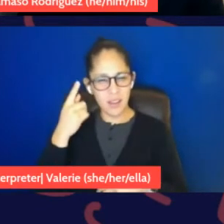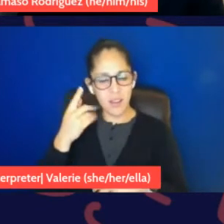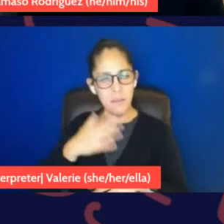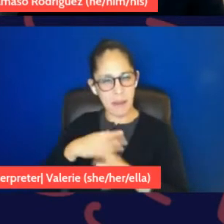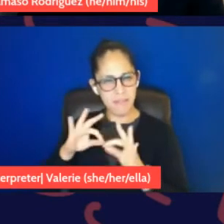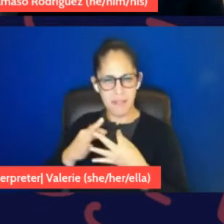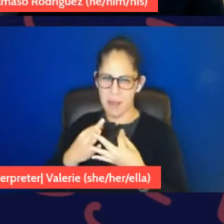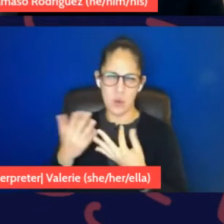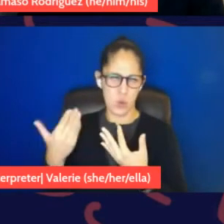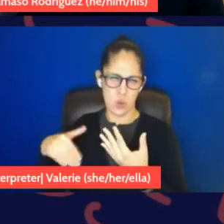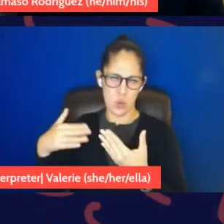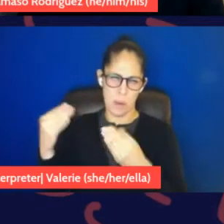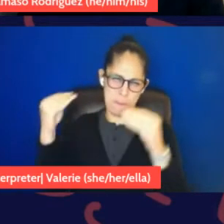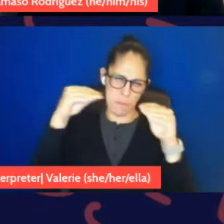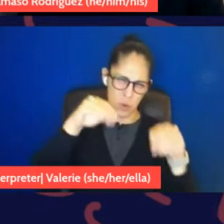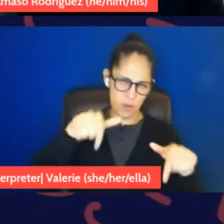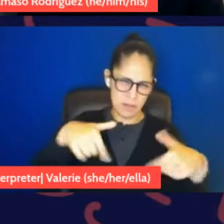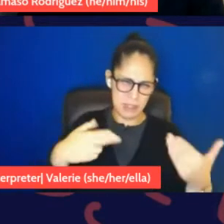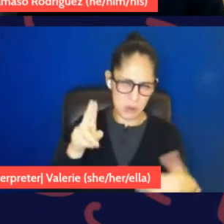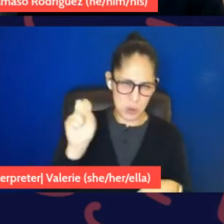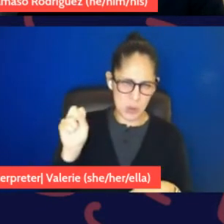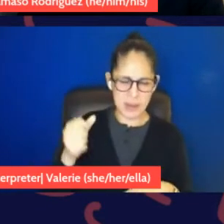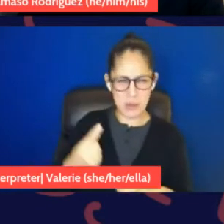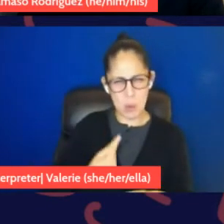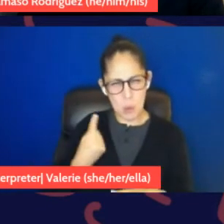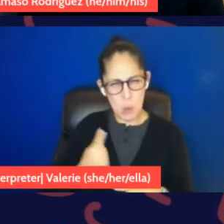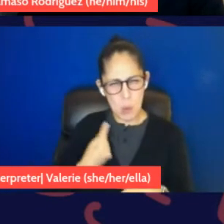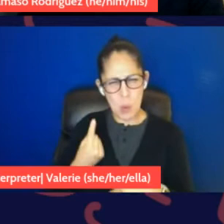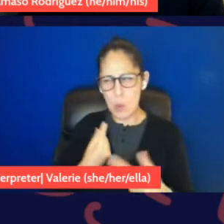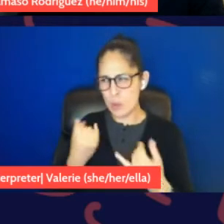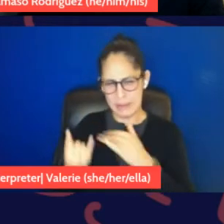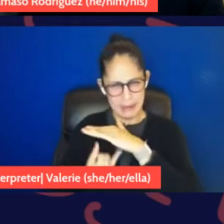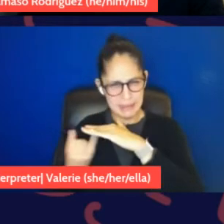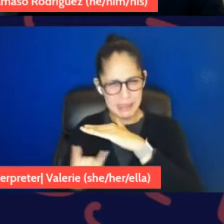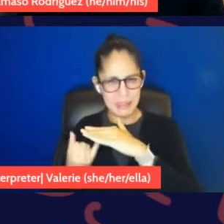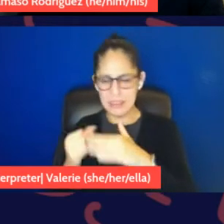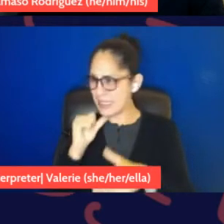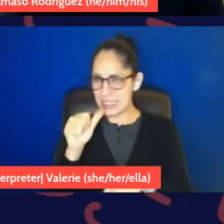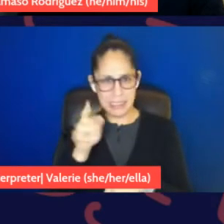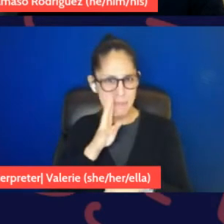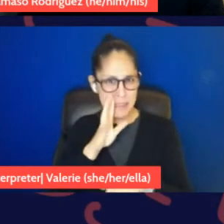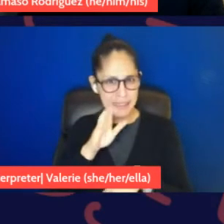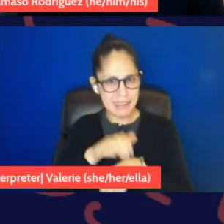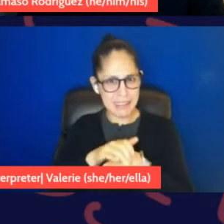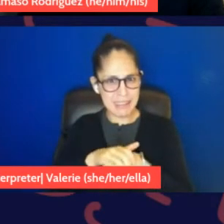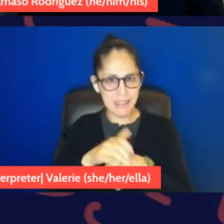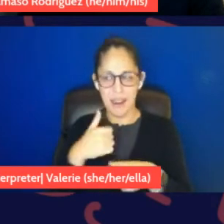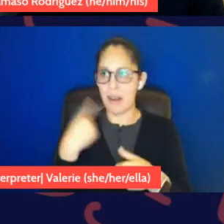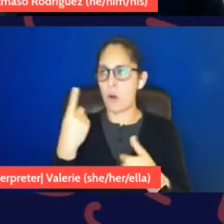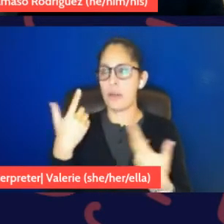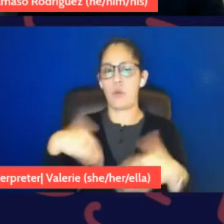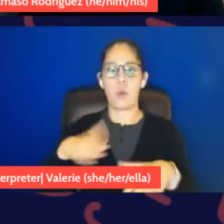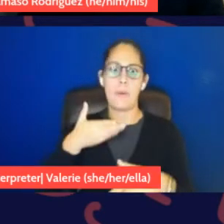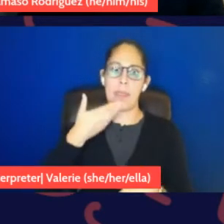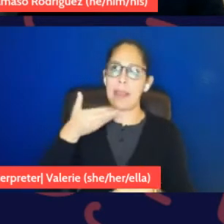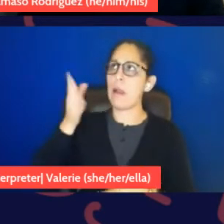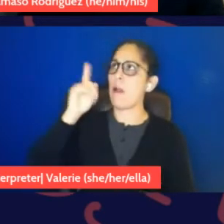alone here. We didn't speak English. I always say thank God for Sesame Street because I think that's the only way I learned.